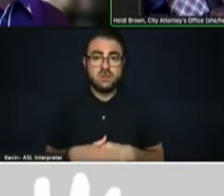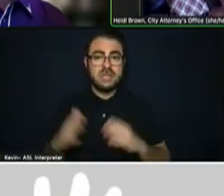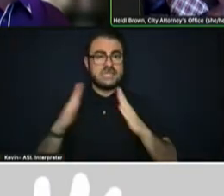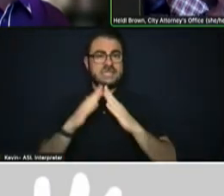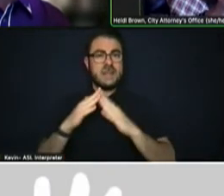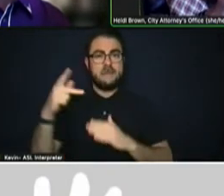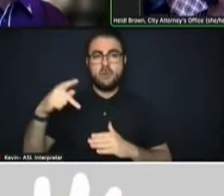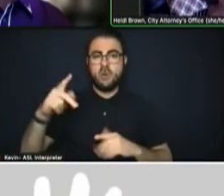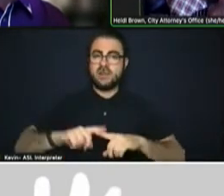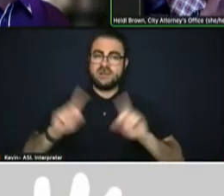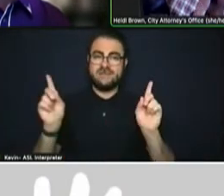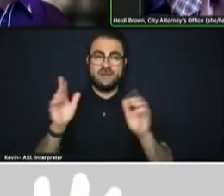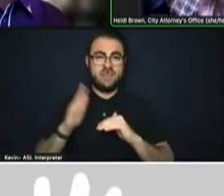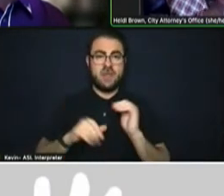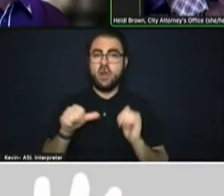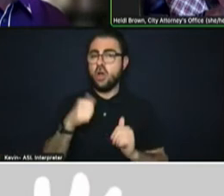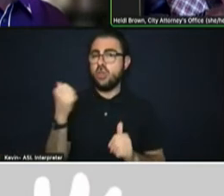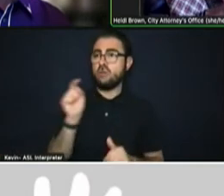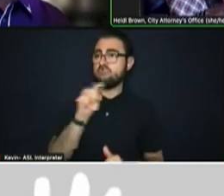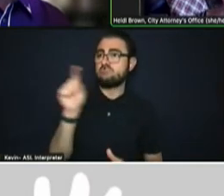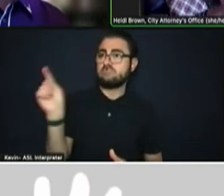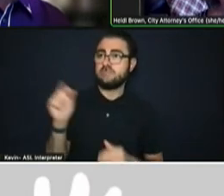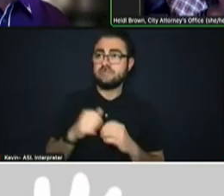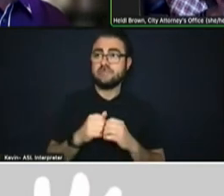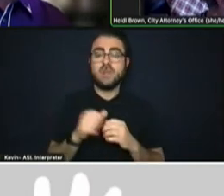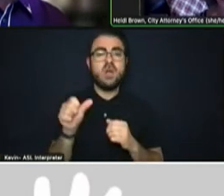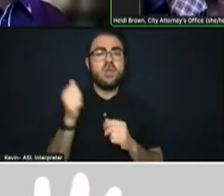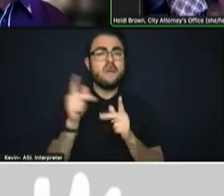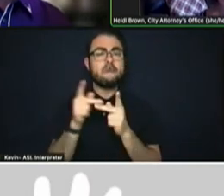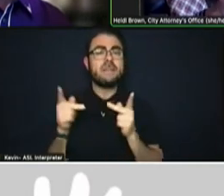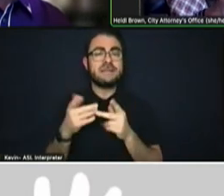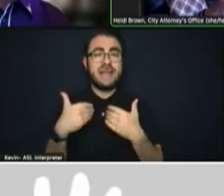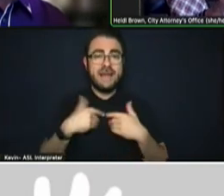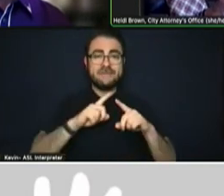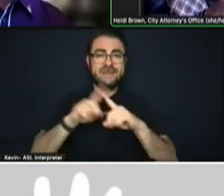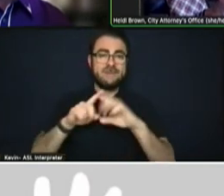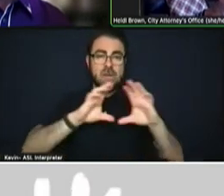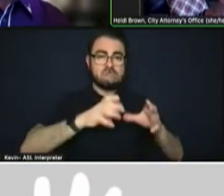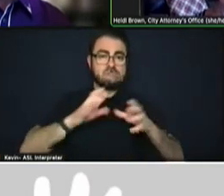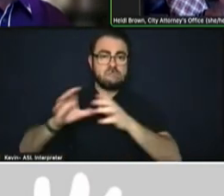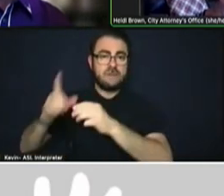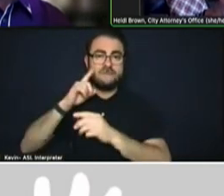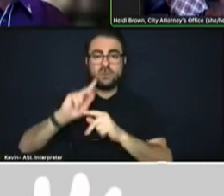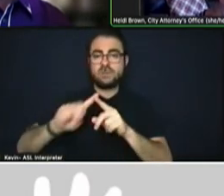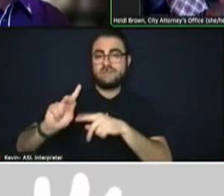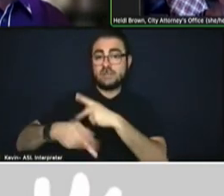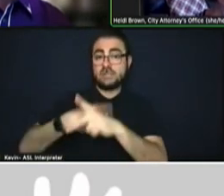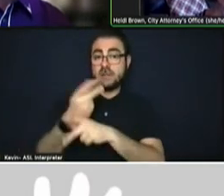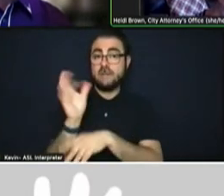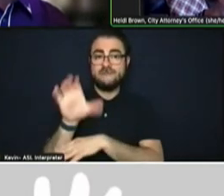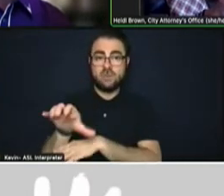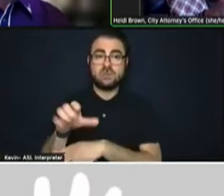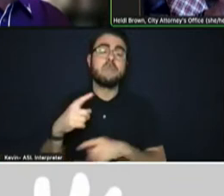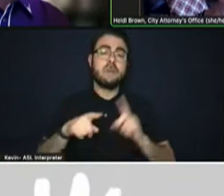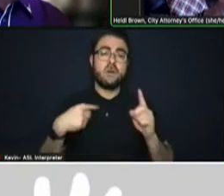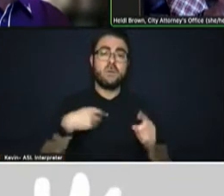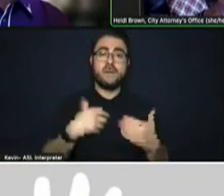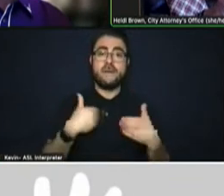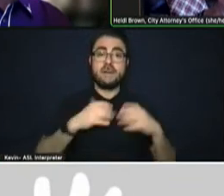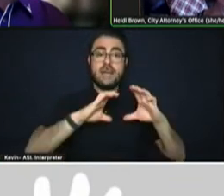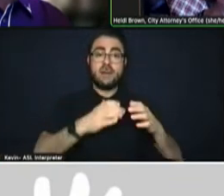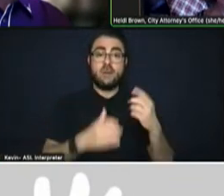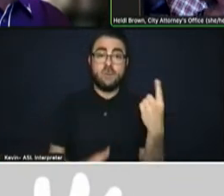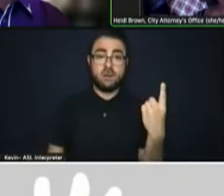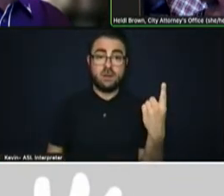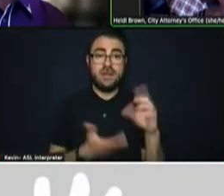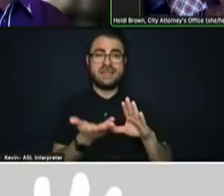places. Not everybody has categories of force, but we do. And our category one use of force is deadly force. So